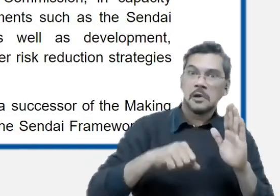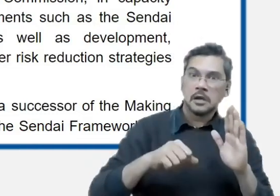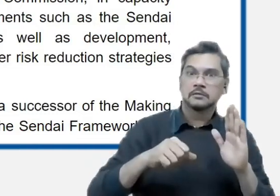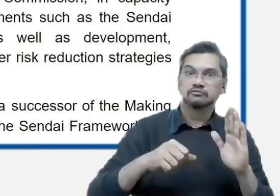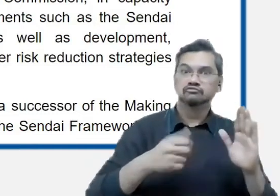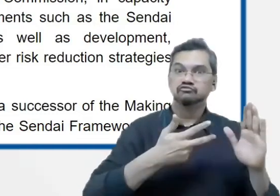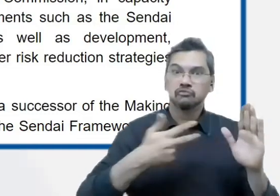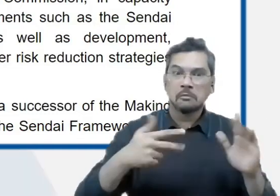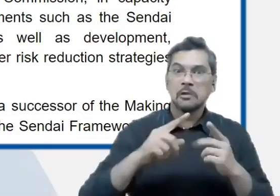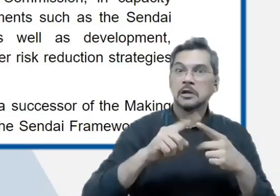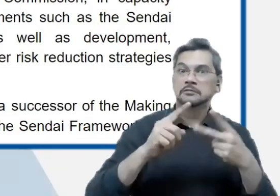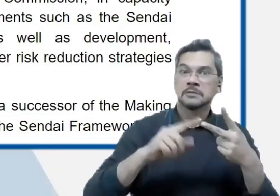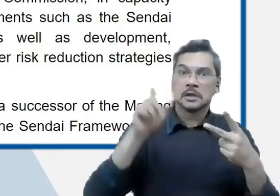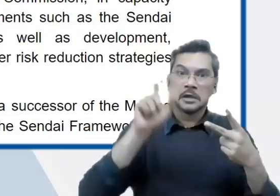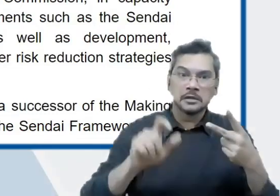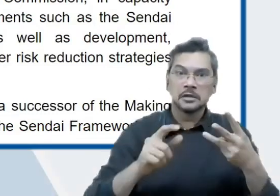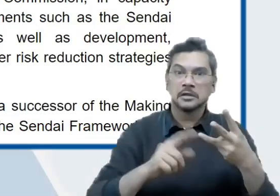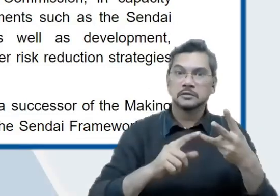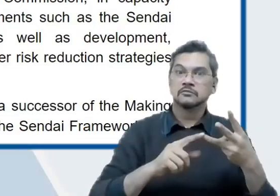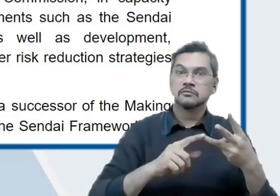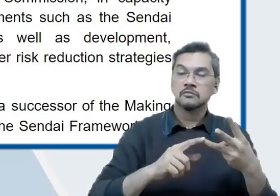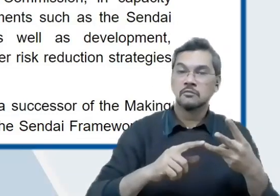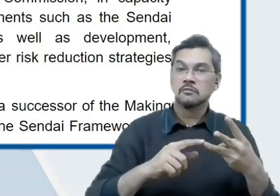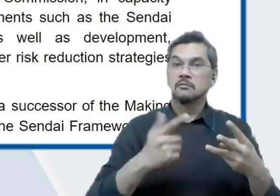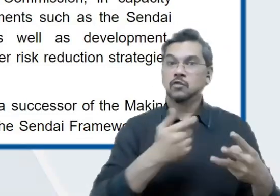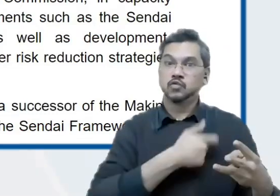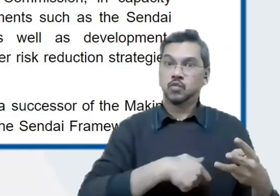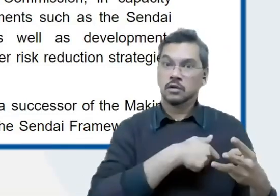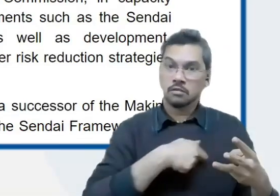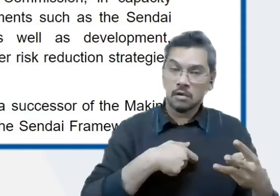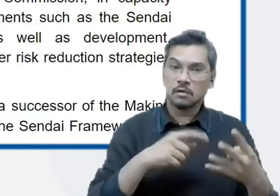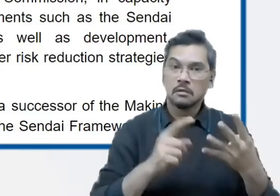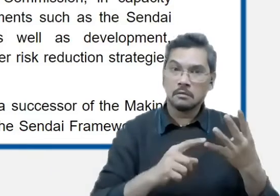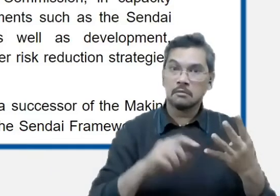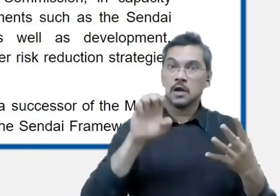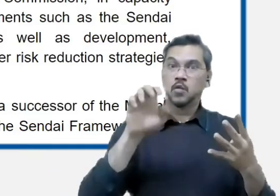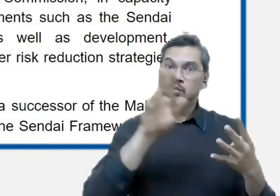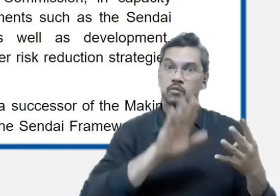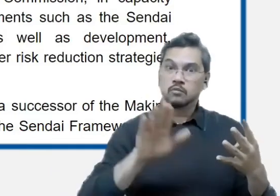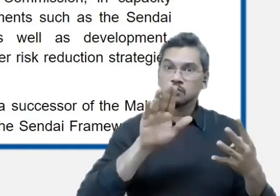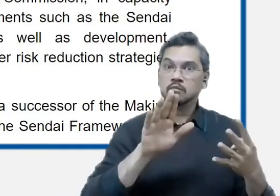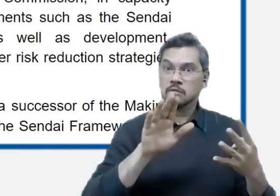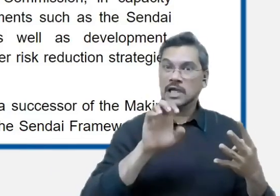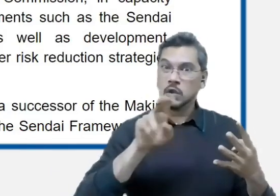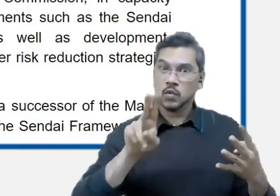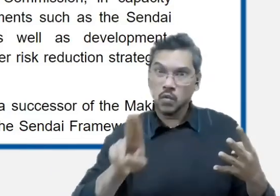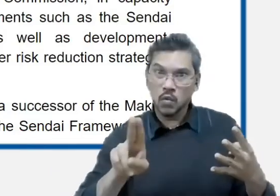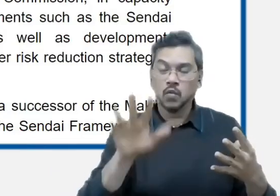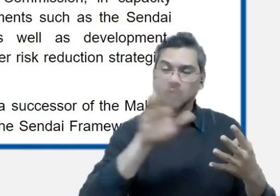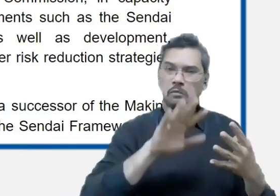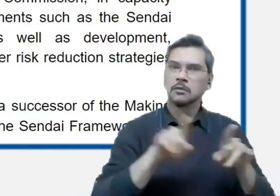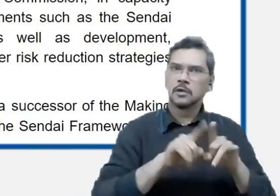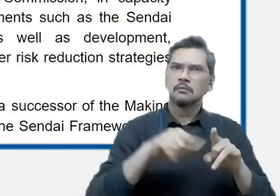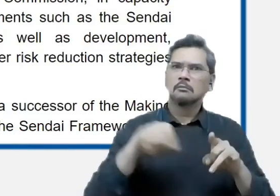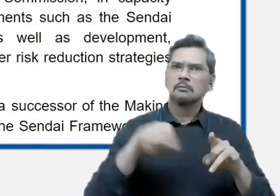the European Union, and the Climate Risk and Early Warning Systems Initiative, as well as other development partners, United